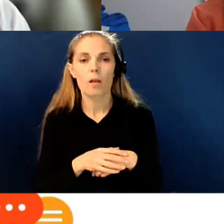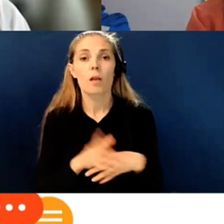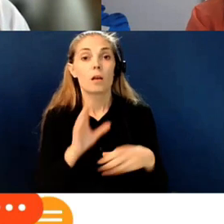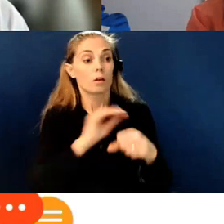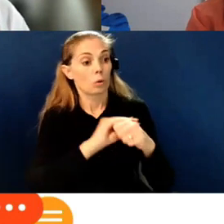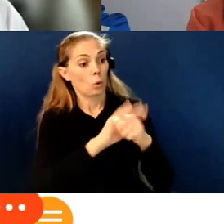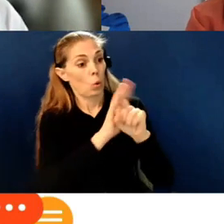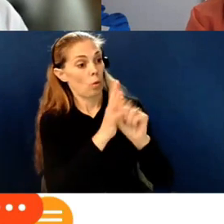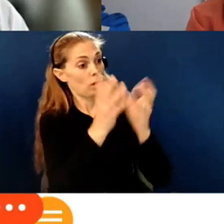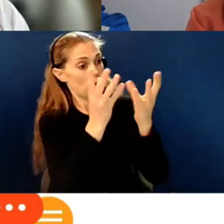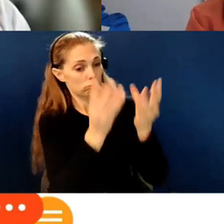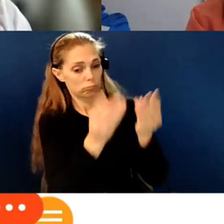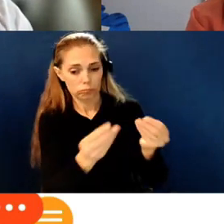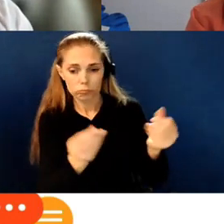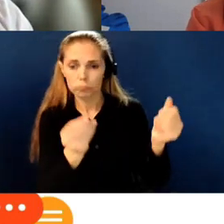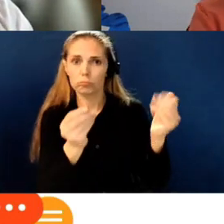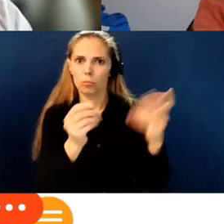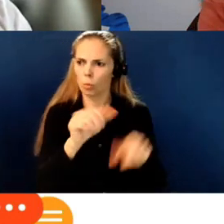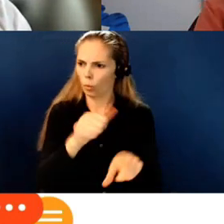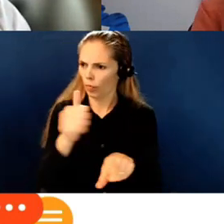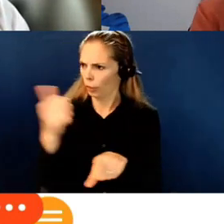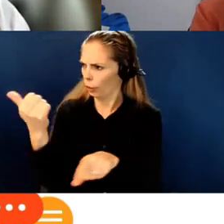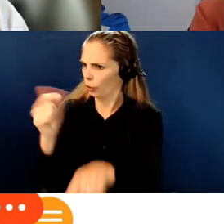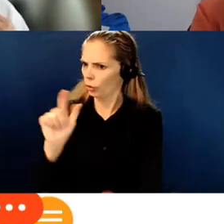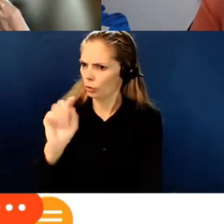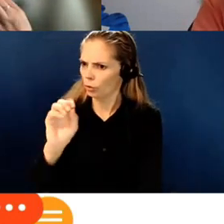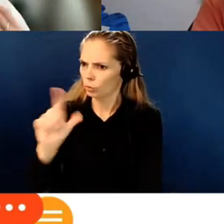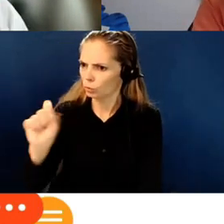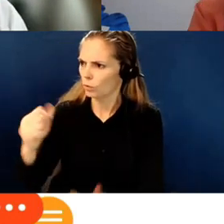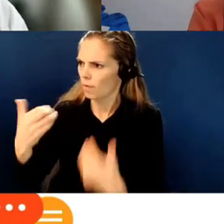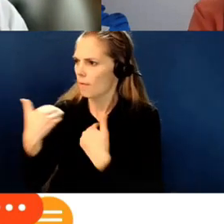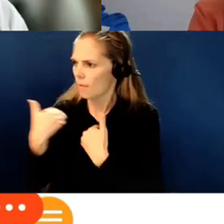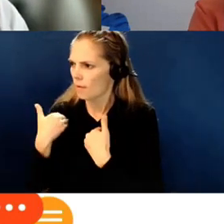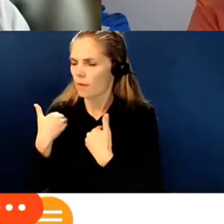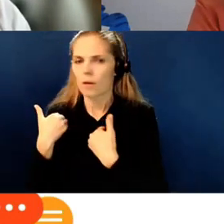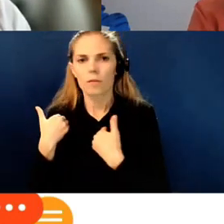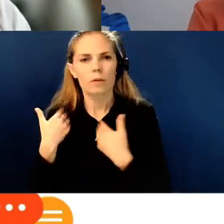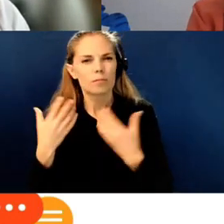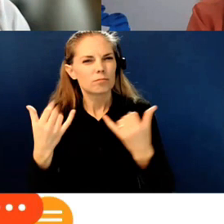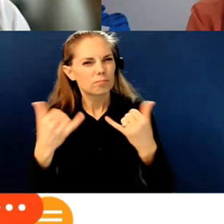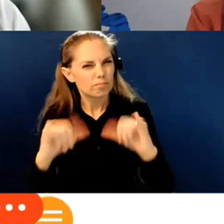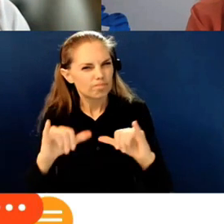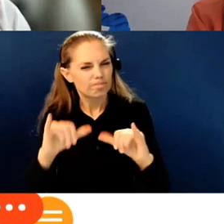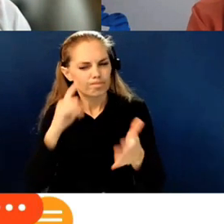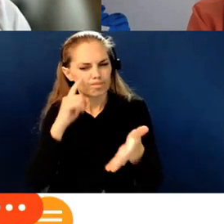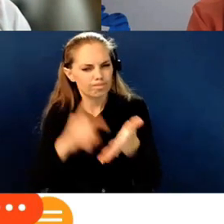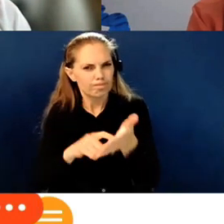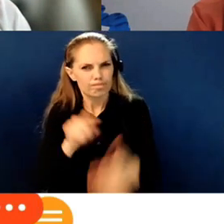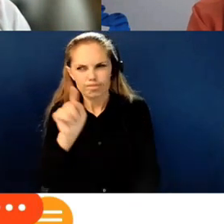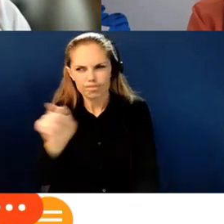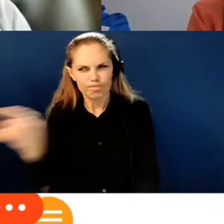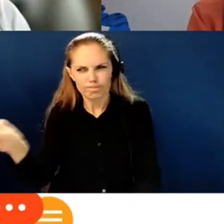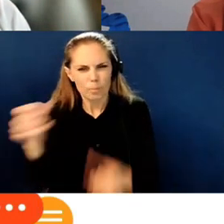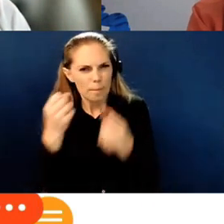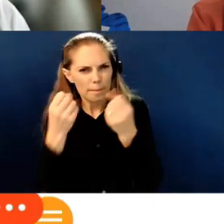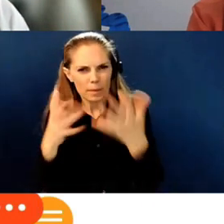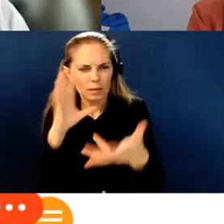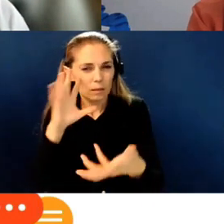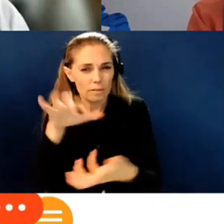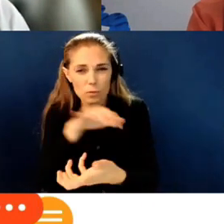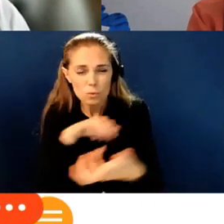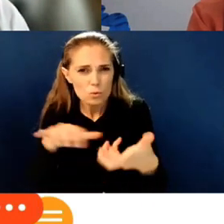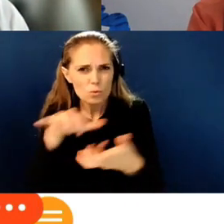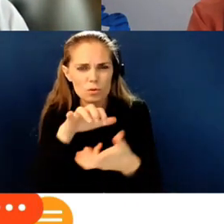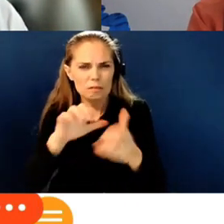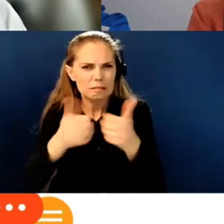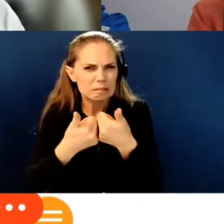could use, we are still realizing that many platforms that we have access to can be confusing and difficult to understand. And there's so many of